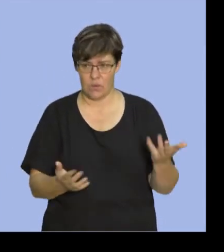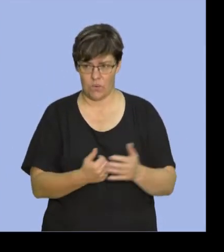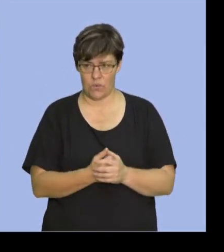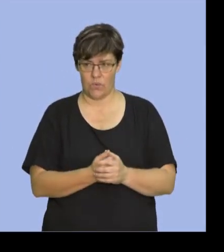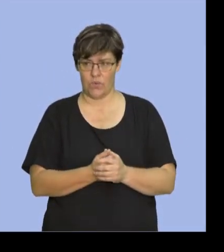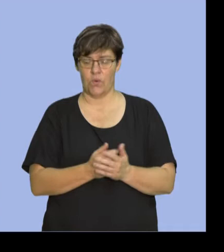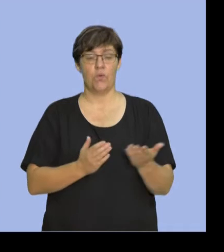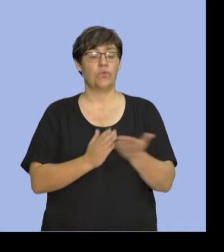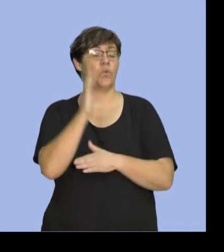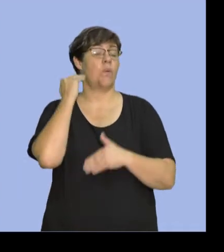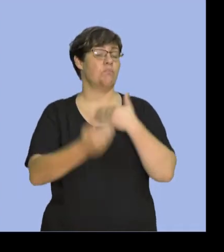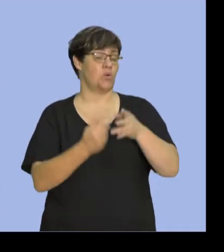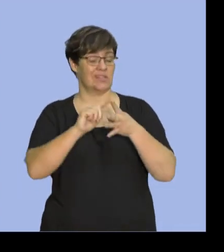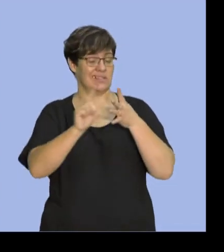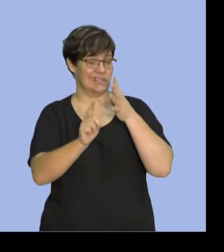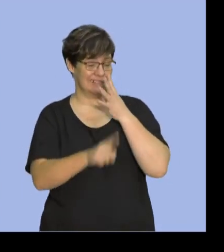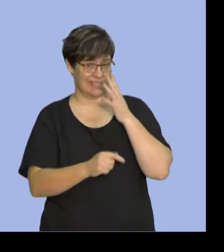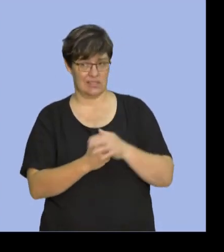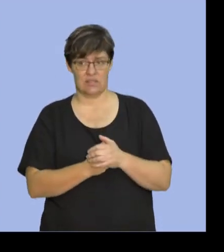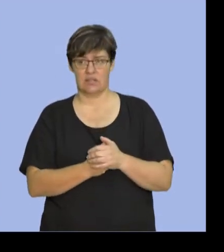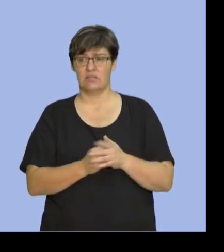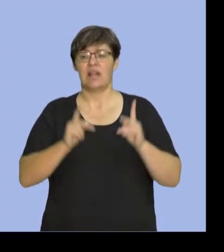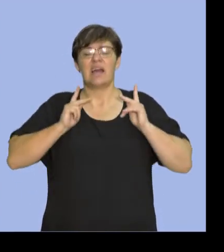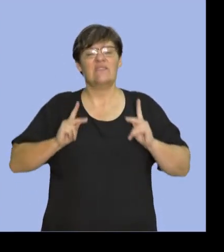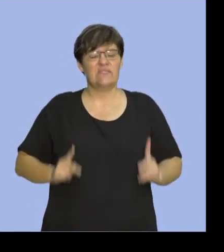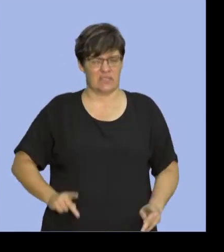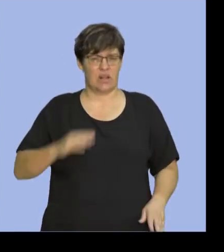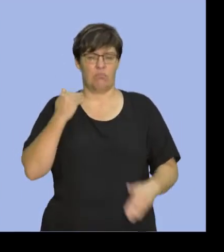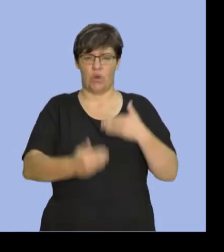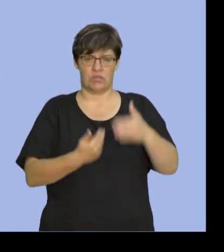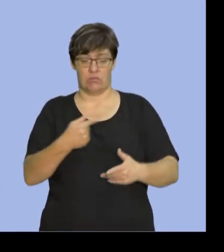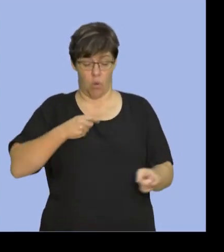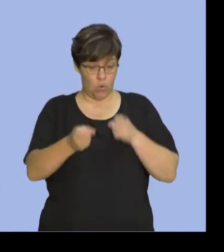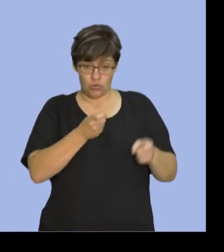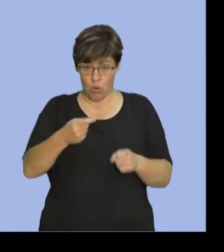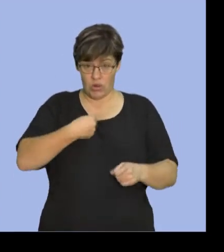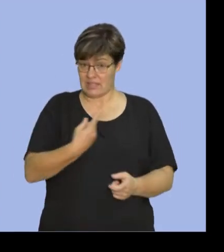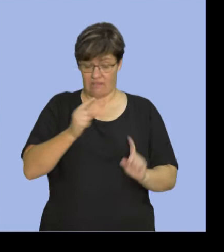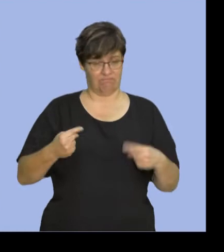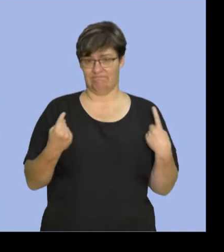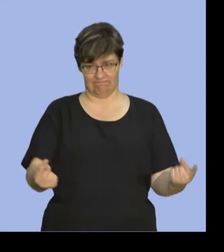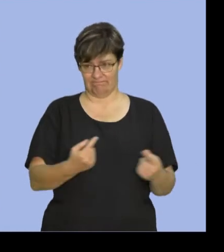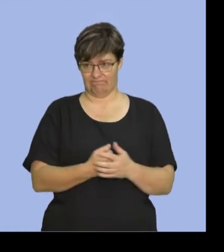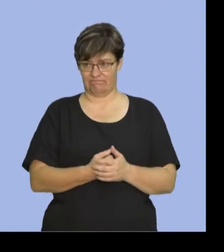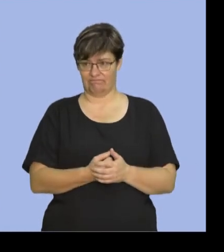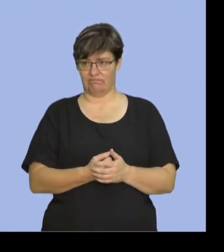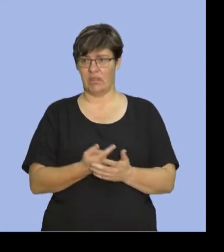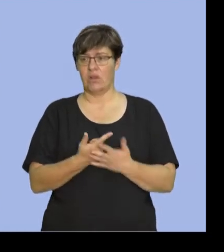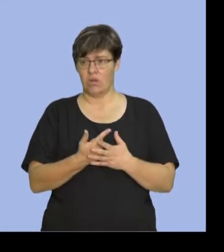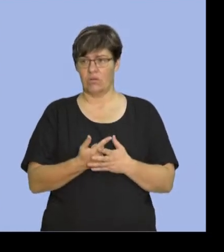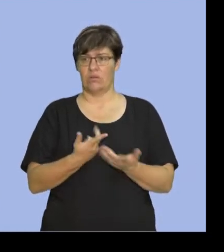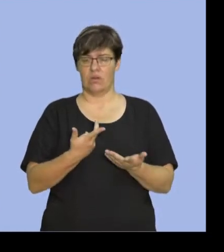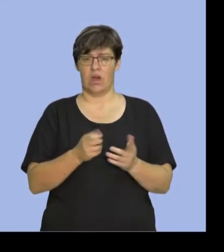following processes, and these are physical processes that we don't have control over. So there's a tendency for heat to be lost